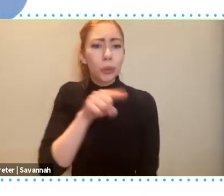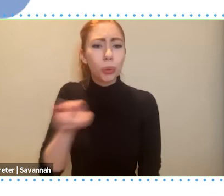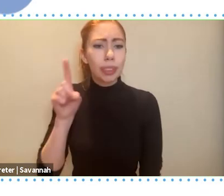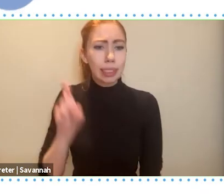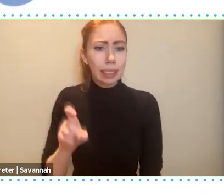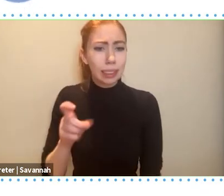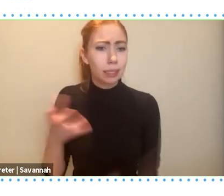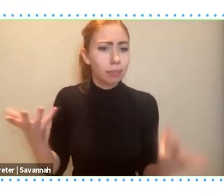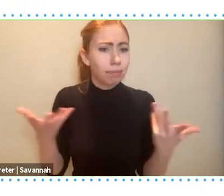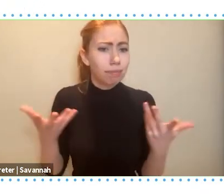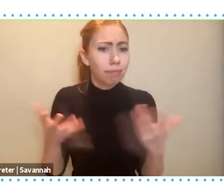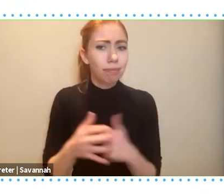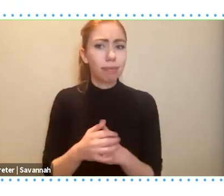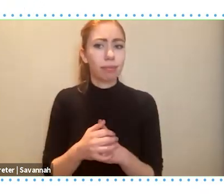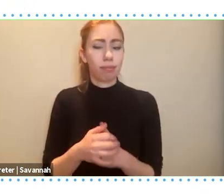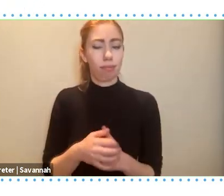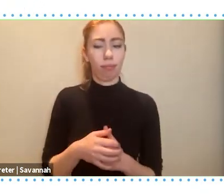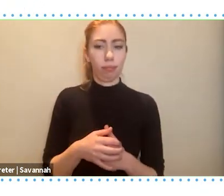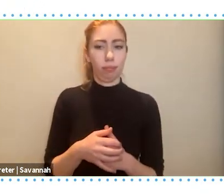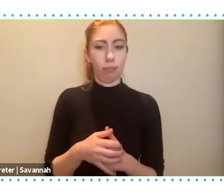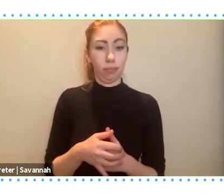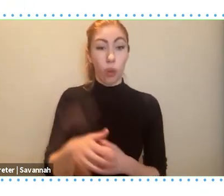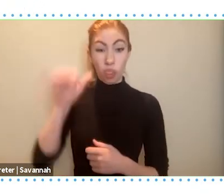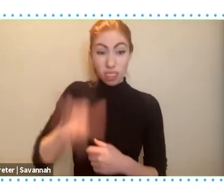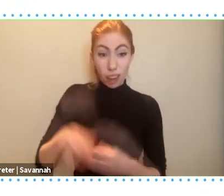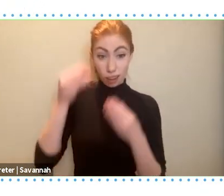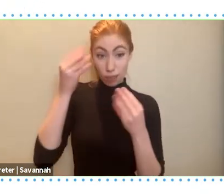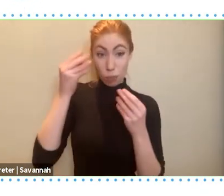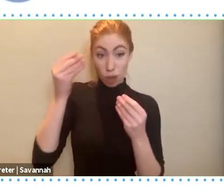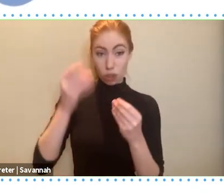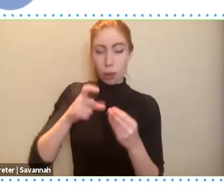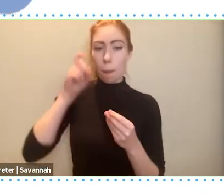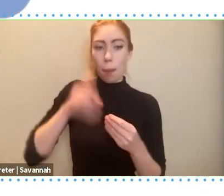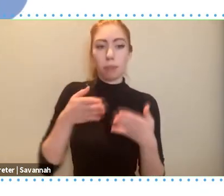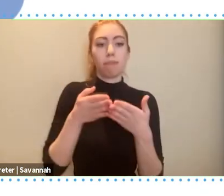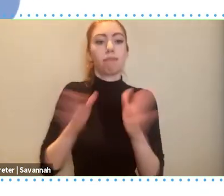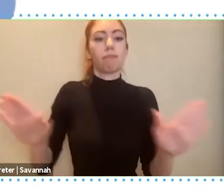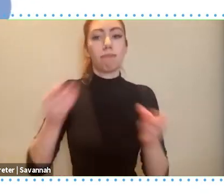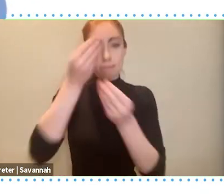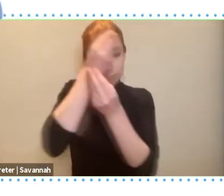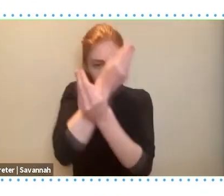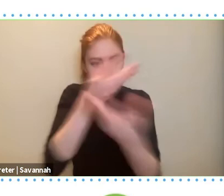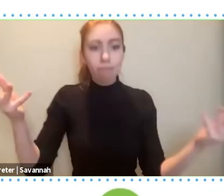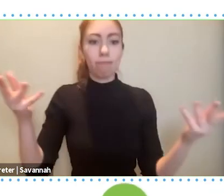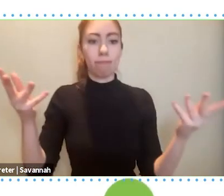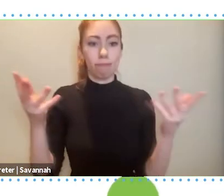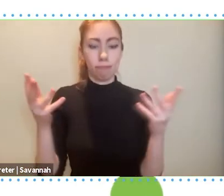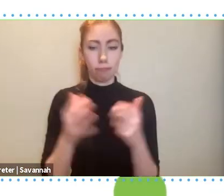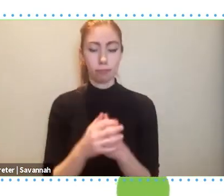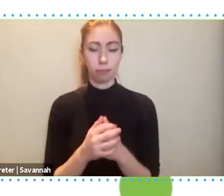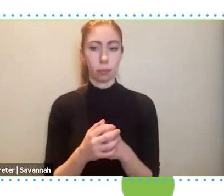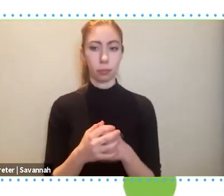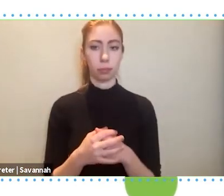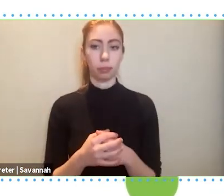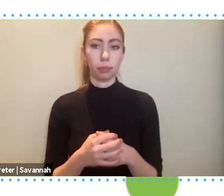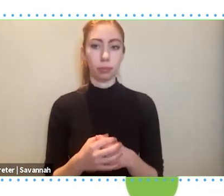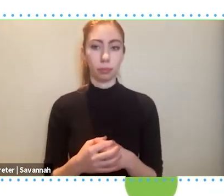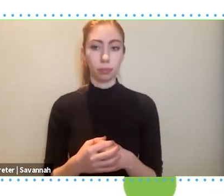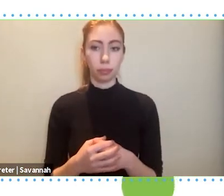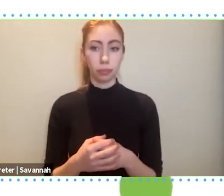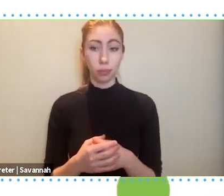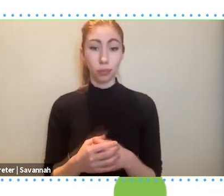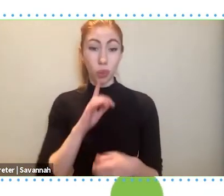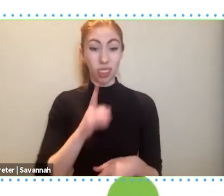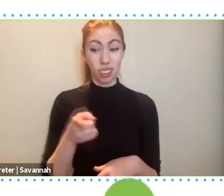public, and that's a really great, good thing. We also need to think about the other parts of operating, as Jeanne said, a